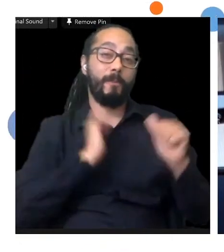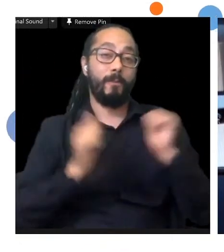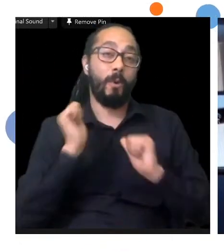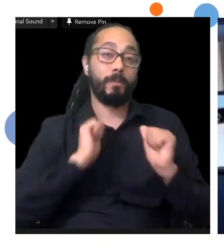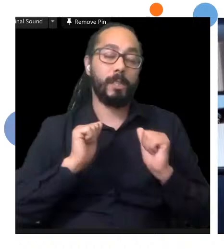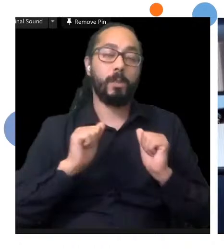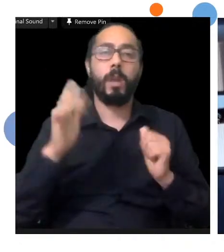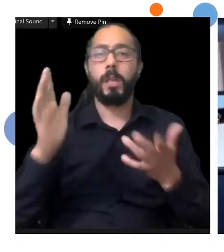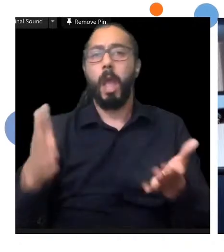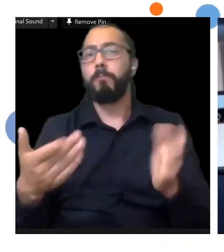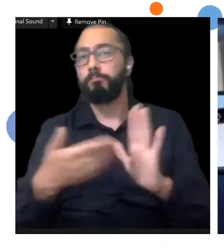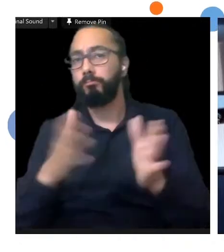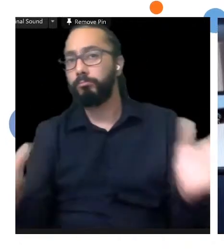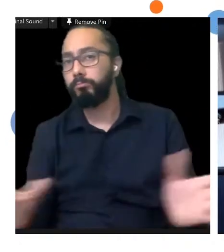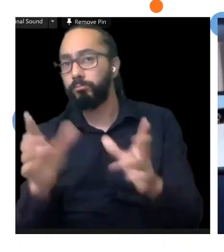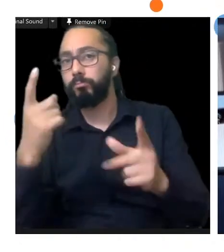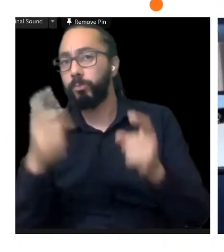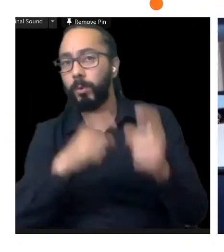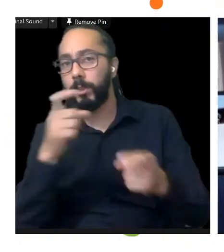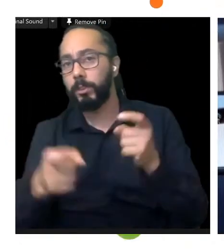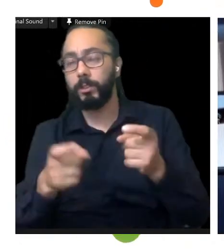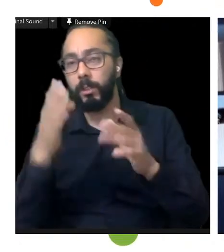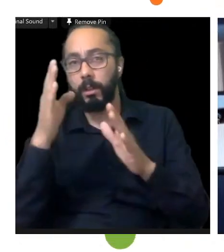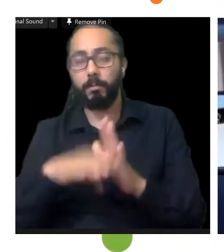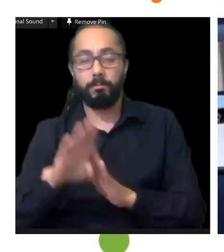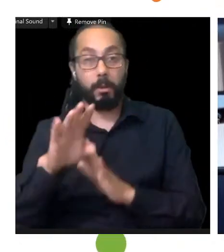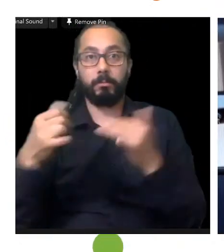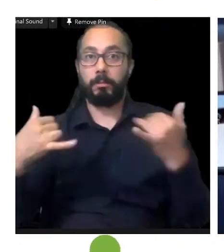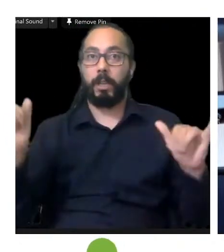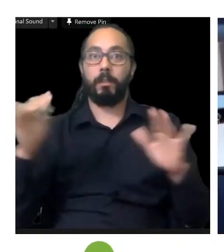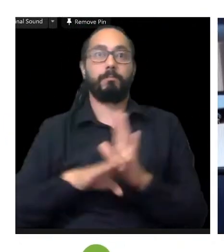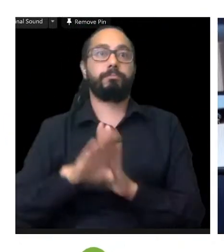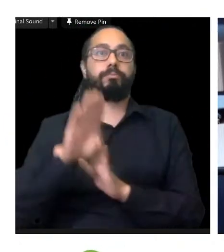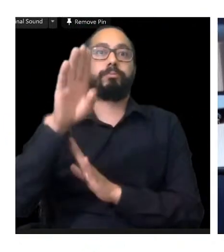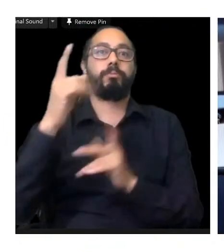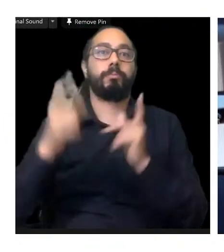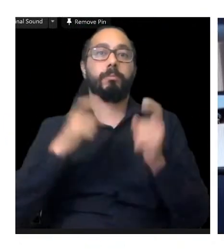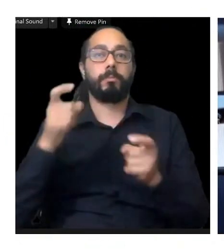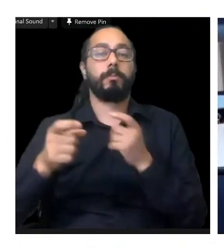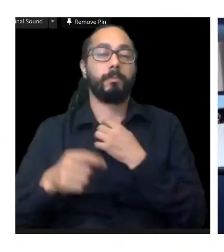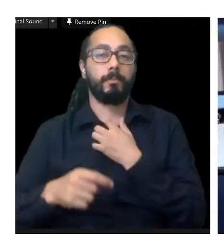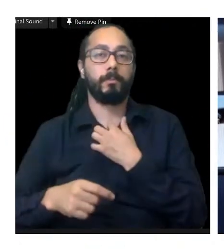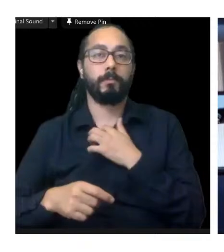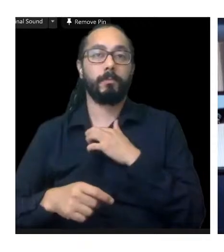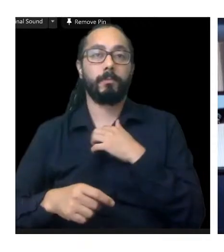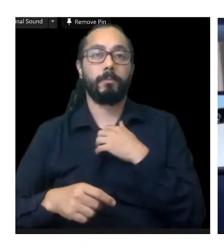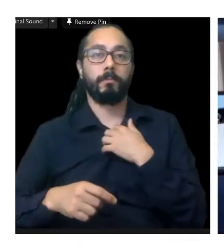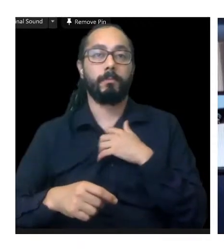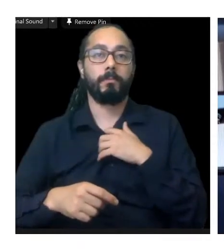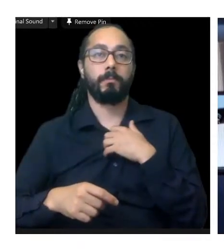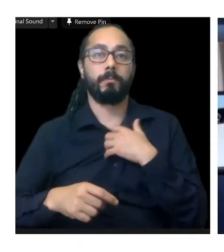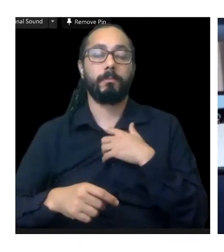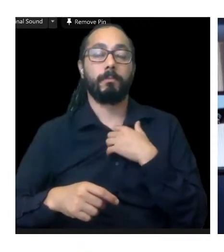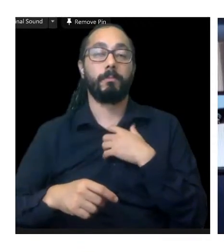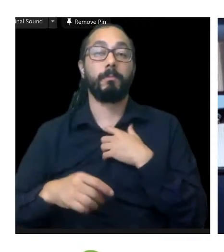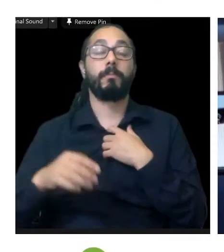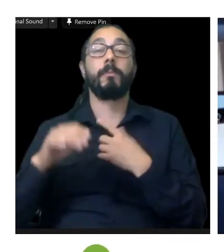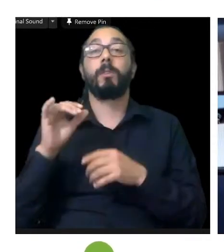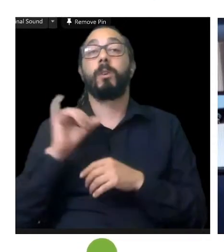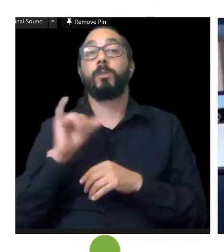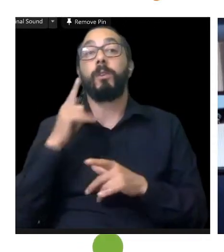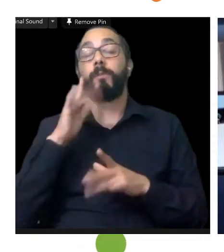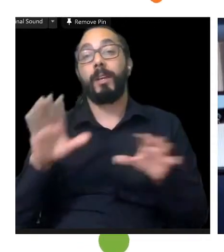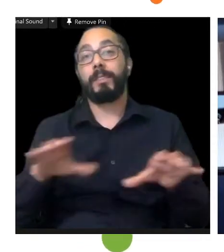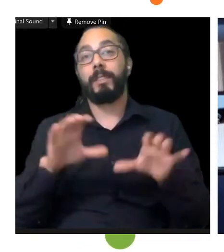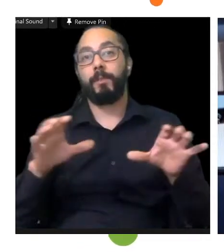donations and have seen quite a significant uptake. And to reinforce these activities, we've done a few things. We have offered,